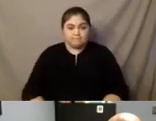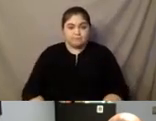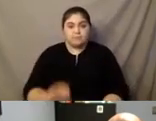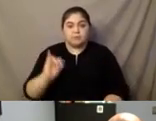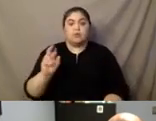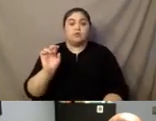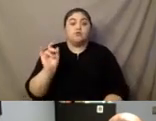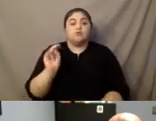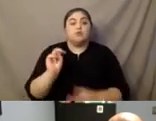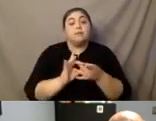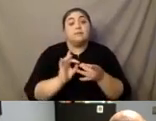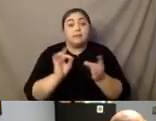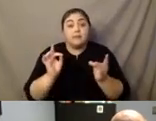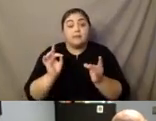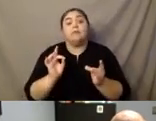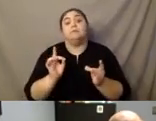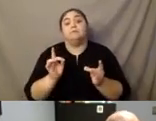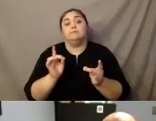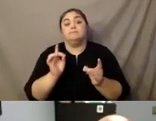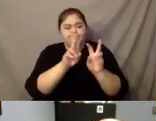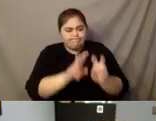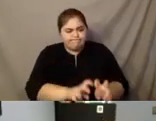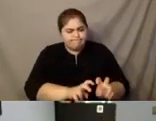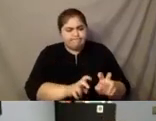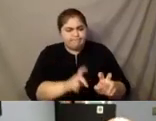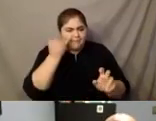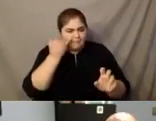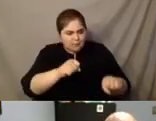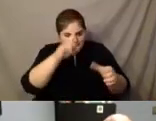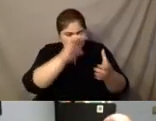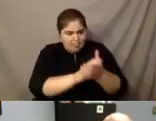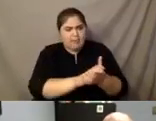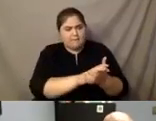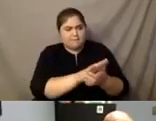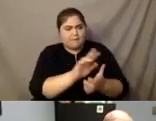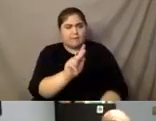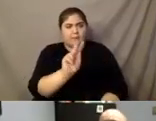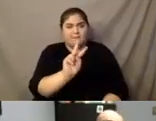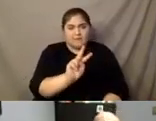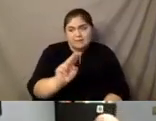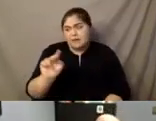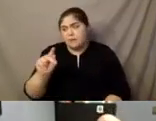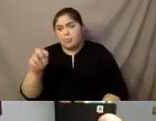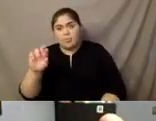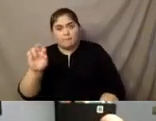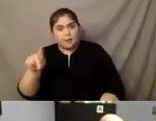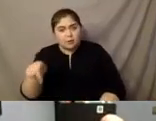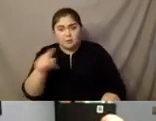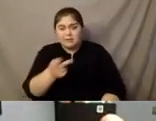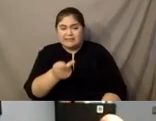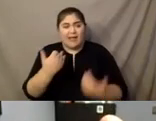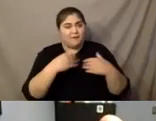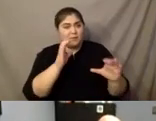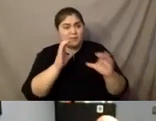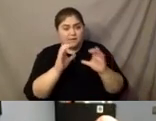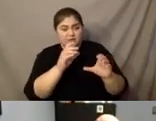earlier, obviously, that the, assessing credibility of your witnesses and your victims has been difficult because having those in-person conversations has